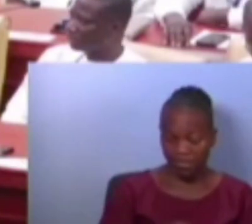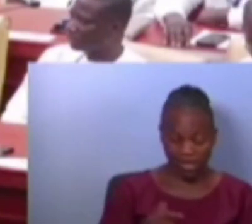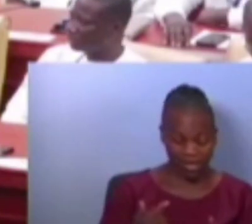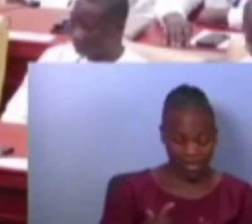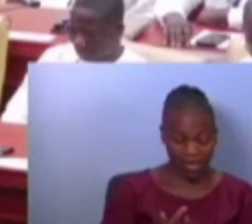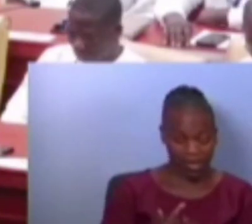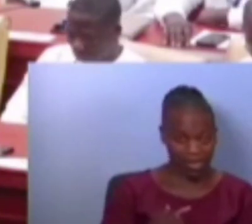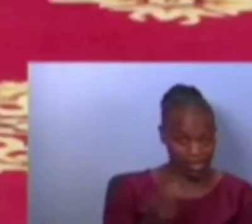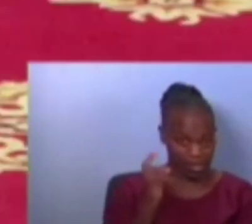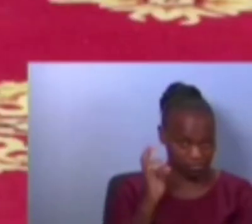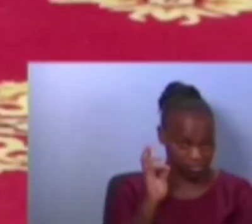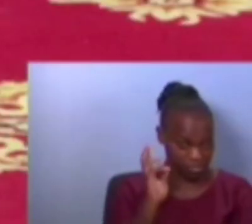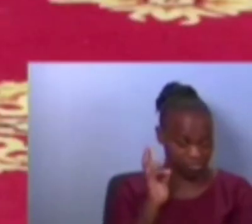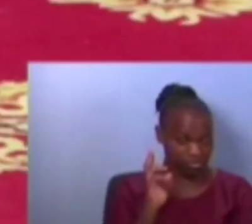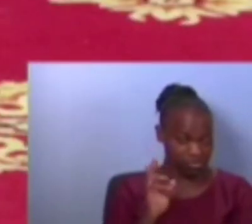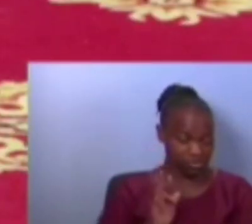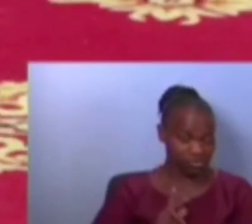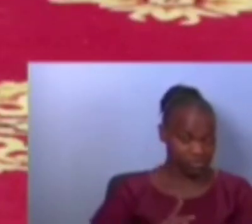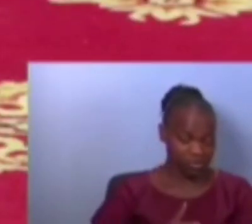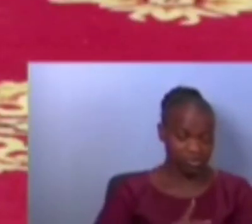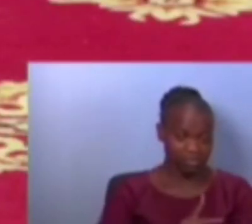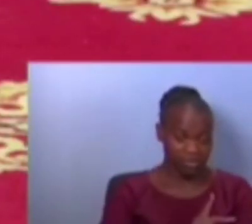the history of this Parliament.